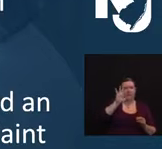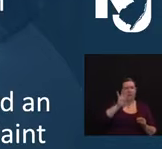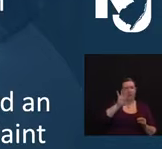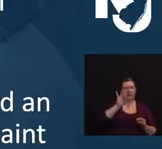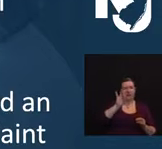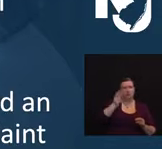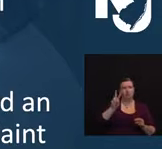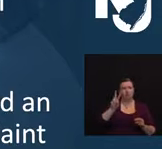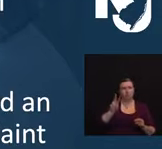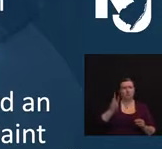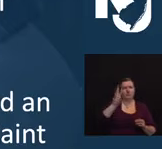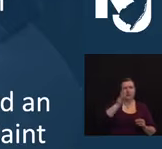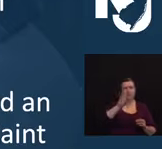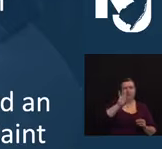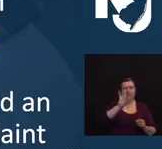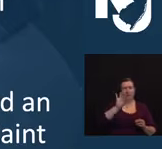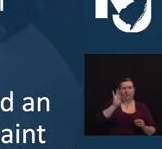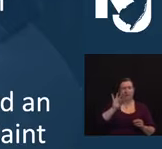1-877-582-6992. That's